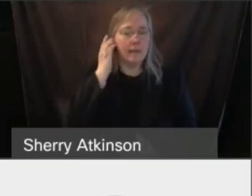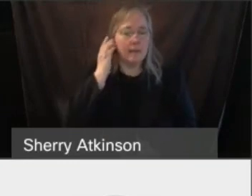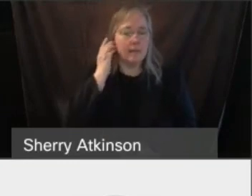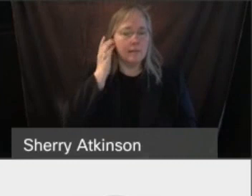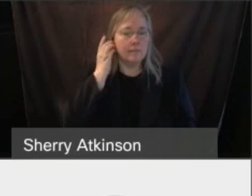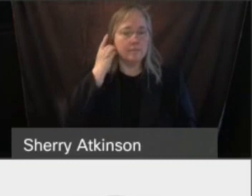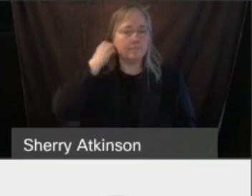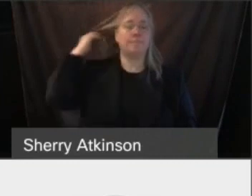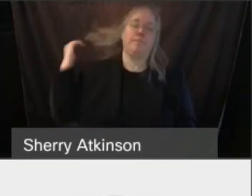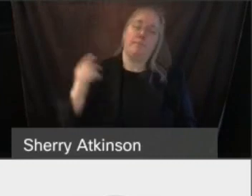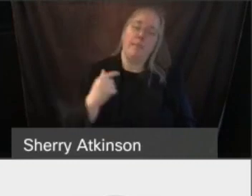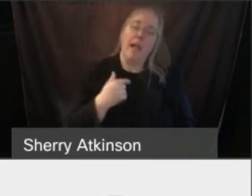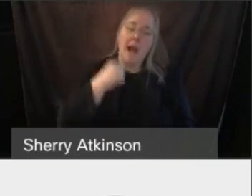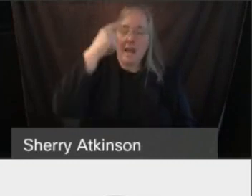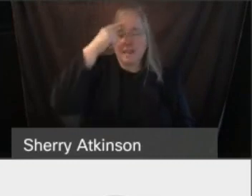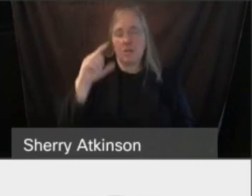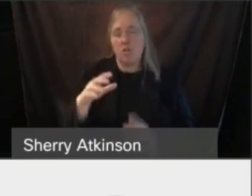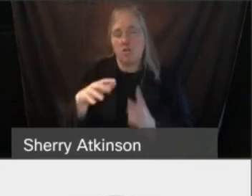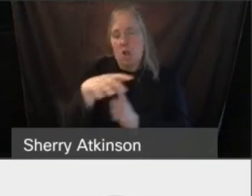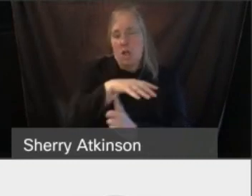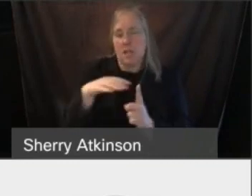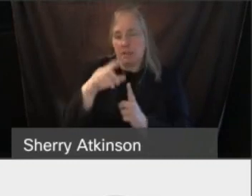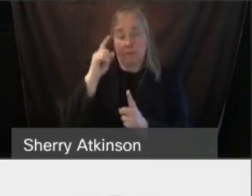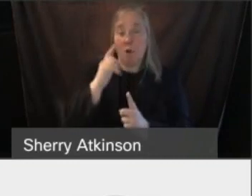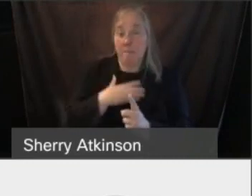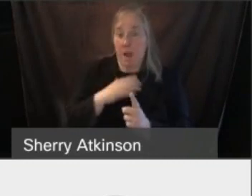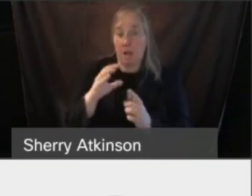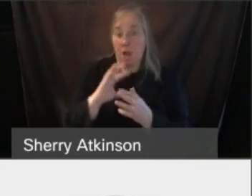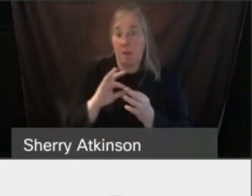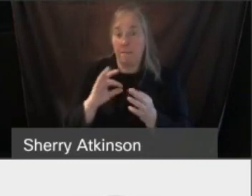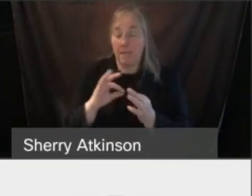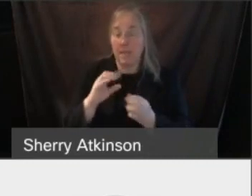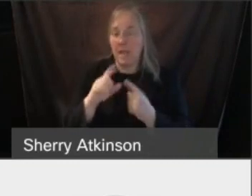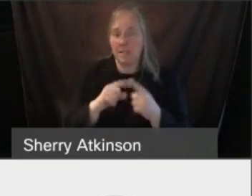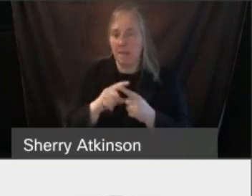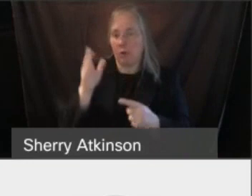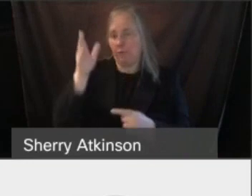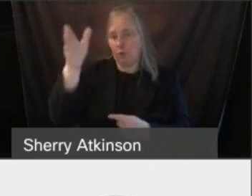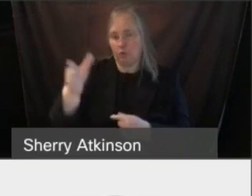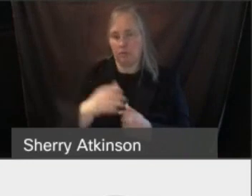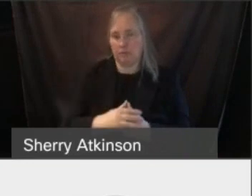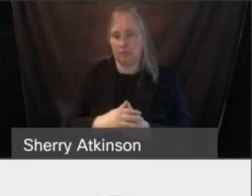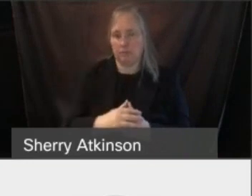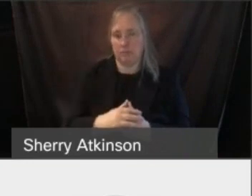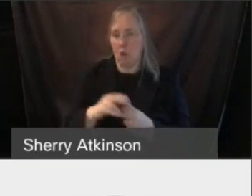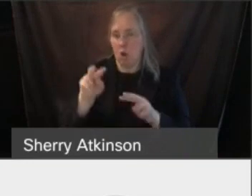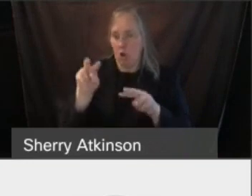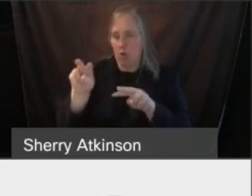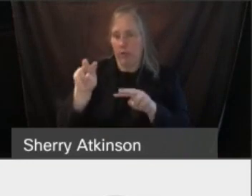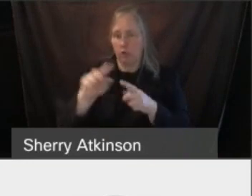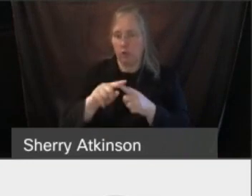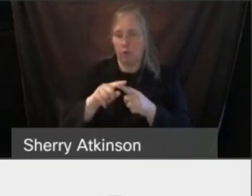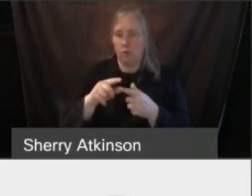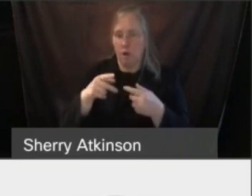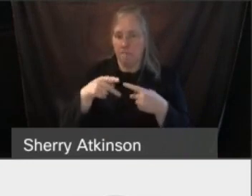I think the context for my comment is about looking forward to a permitting